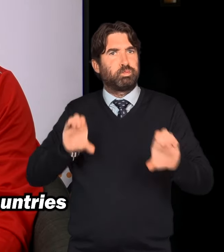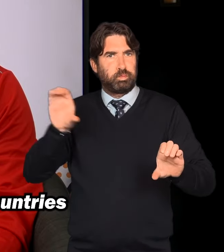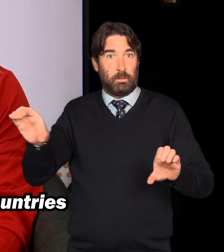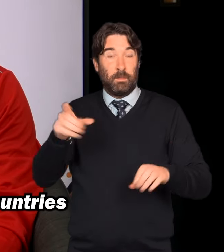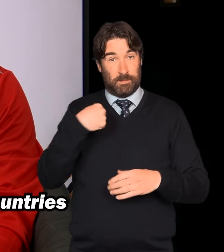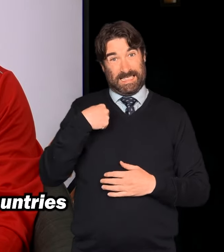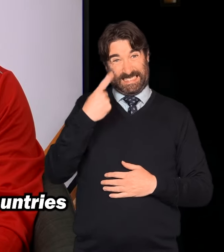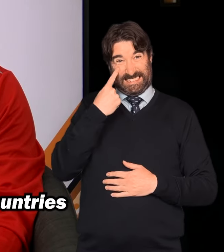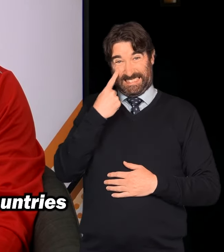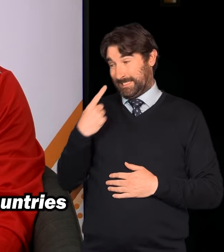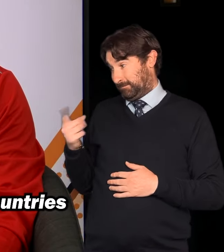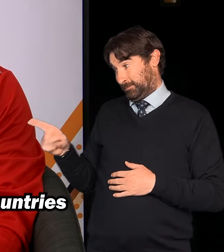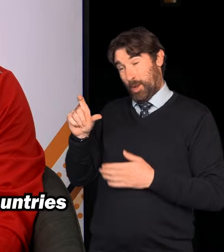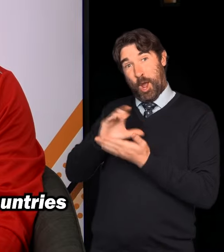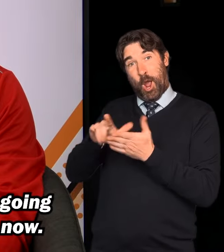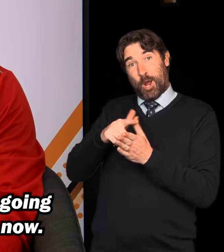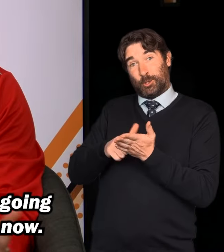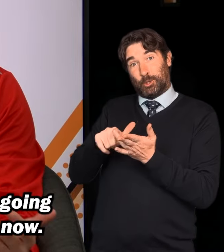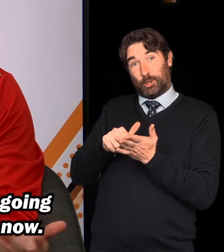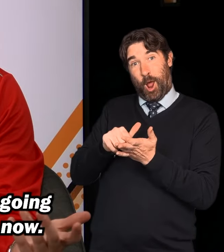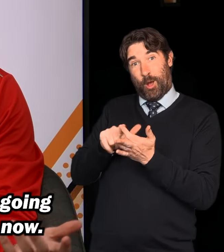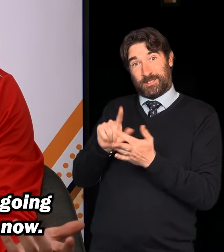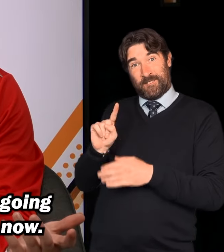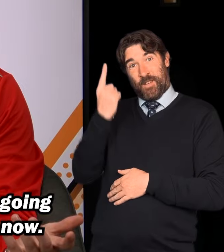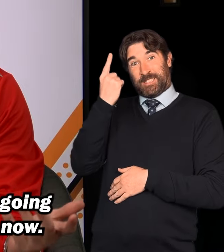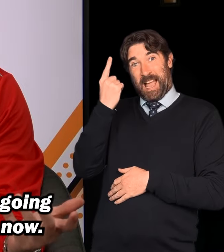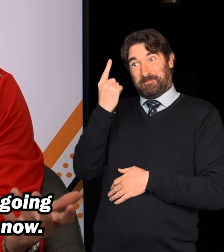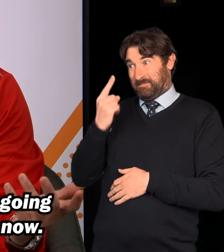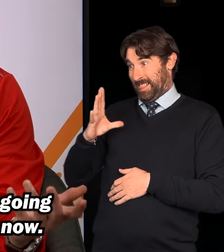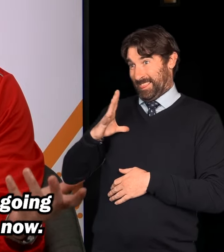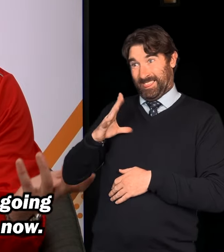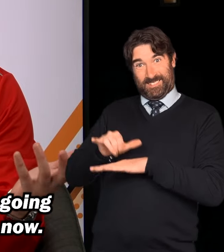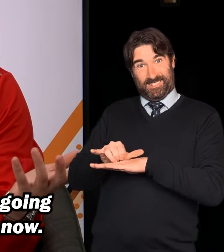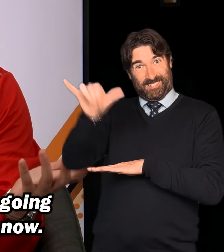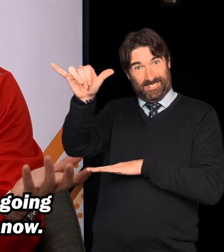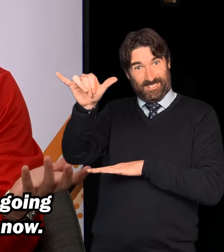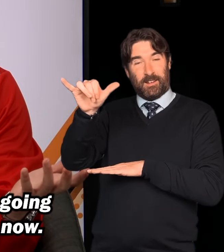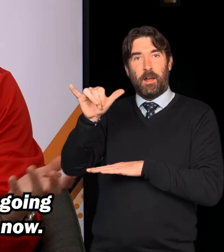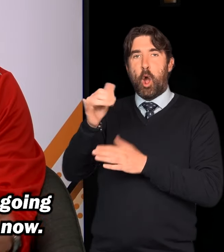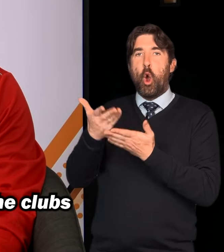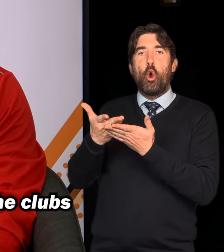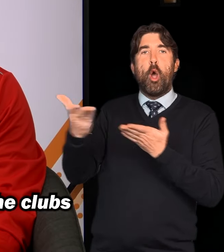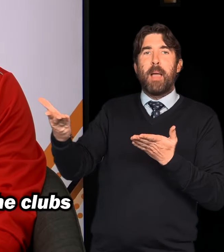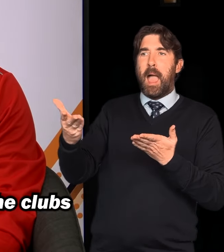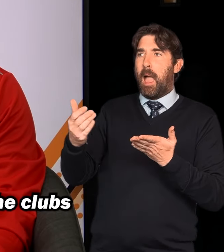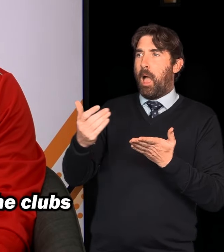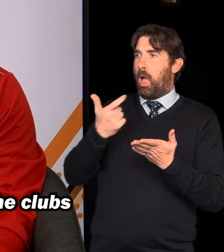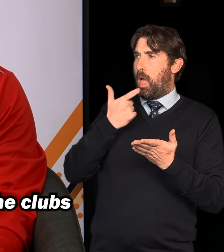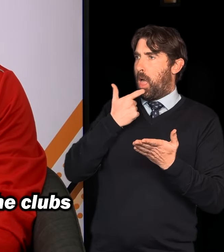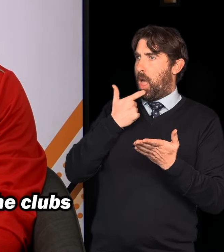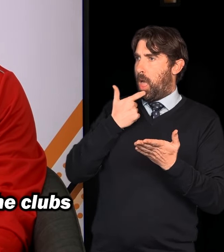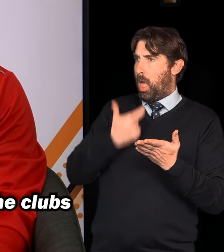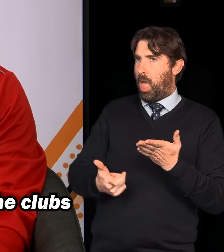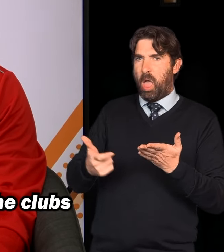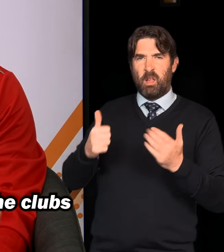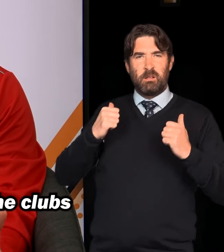yeah, there are a lot of countries, and you can see it. Obviously, Charlotte will be going in less than 15 days now, and she'll see